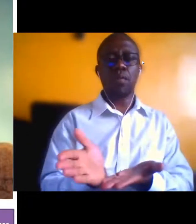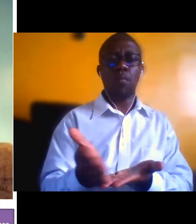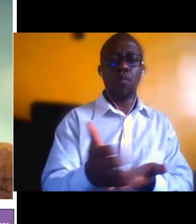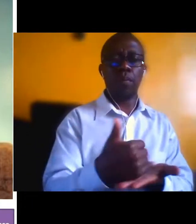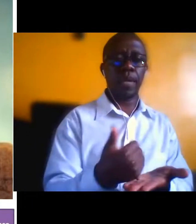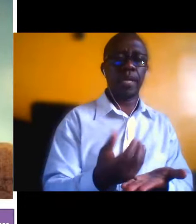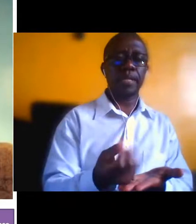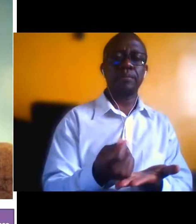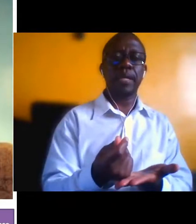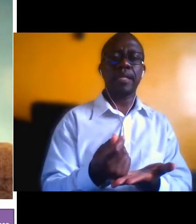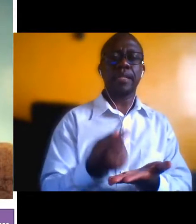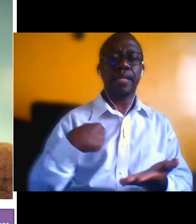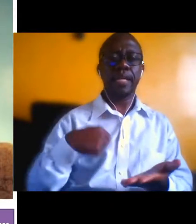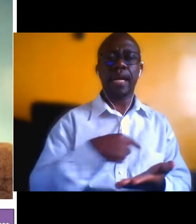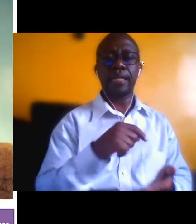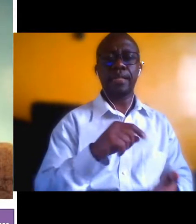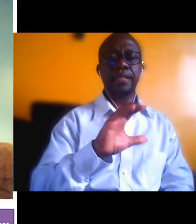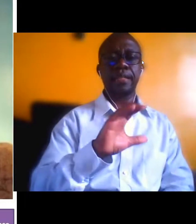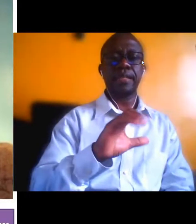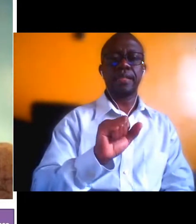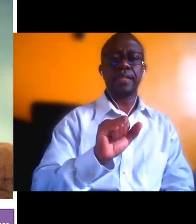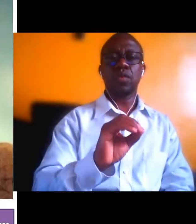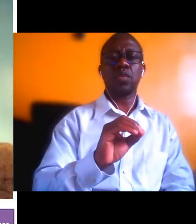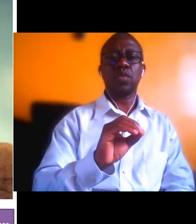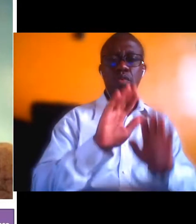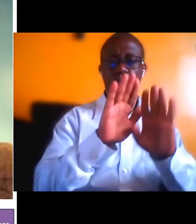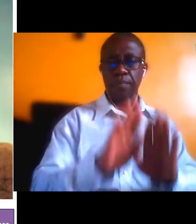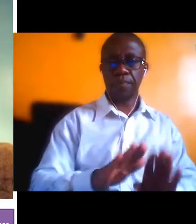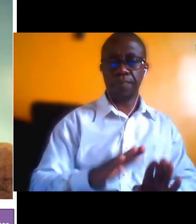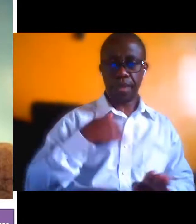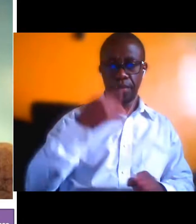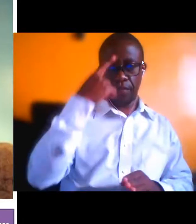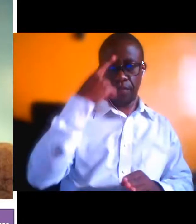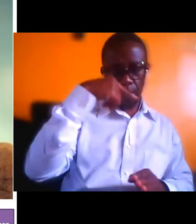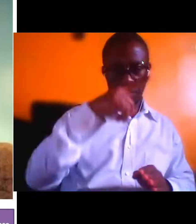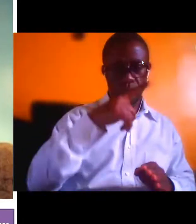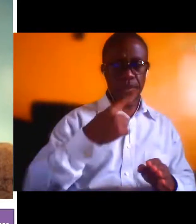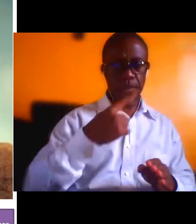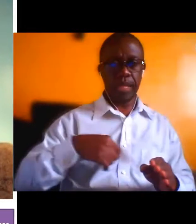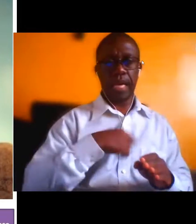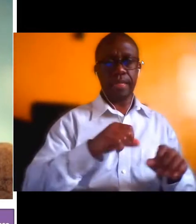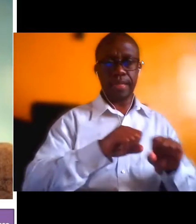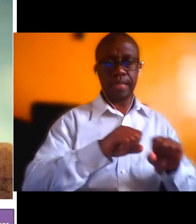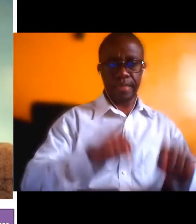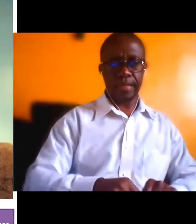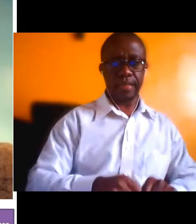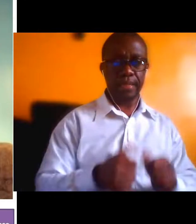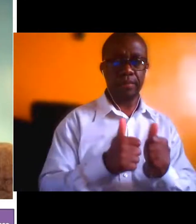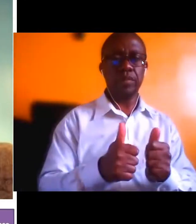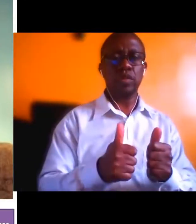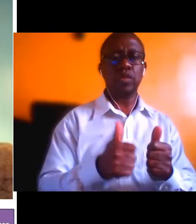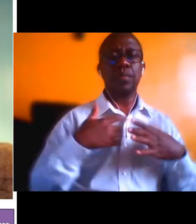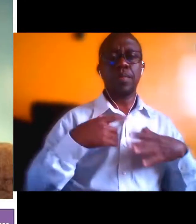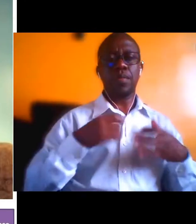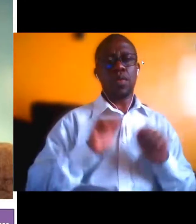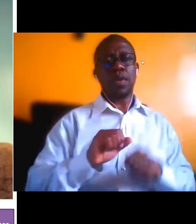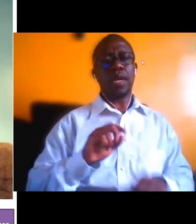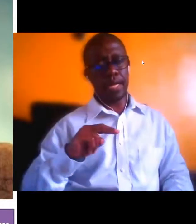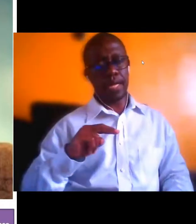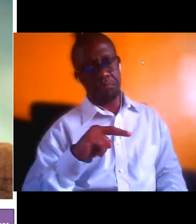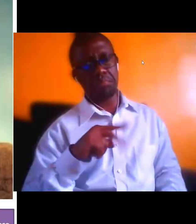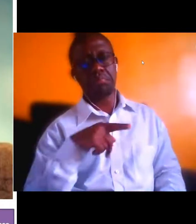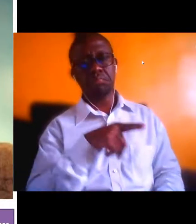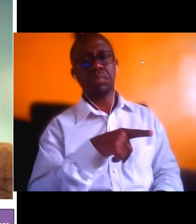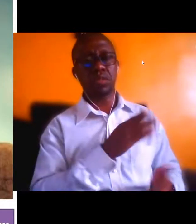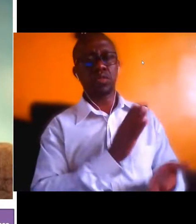CSO Forum. Therefore, we need to have policies. We have to get our house in order, so that we can be viewed as a credible